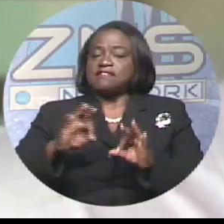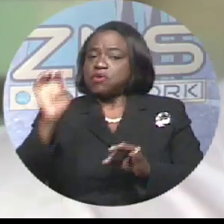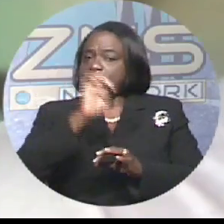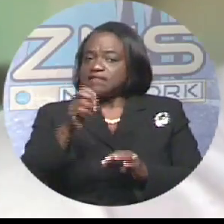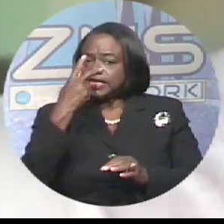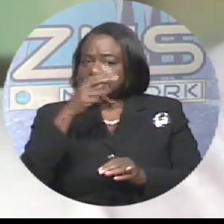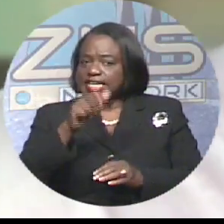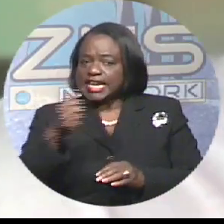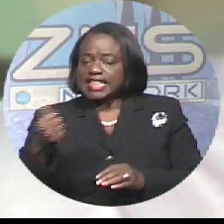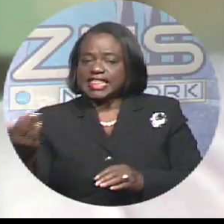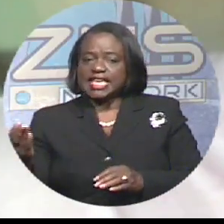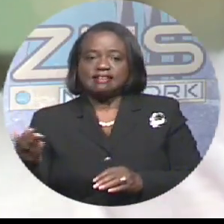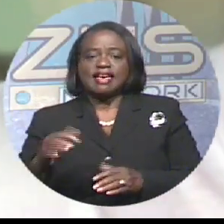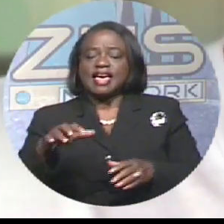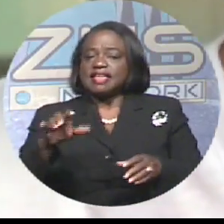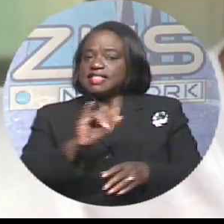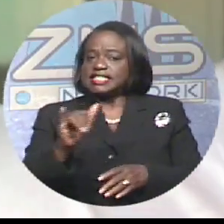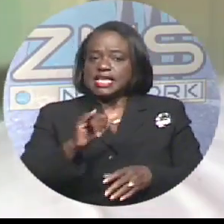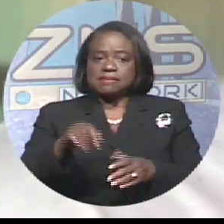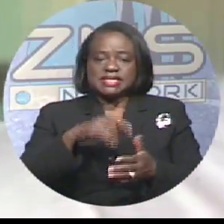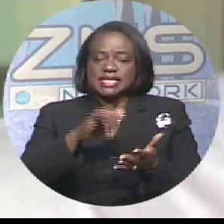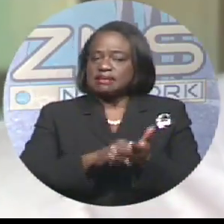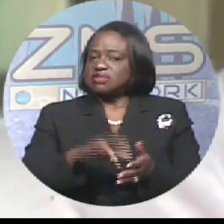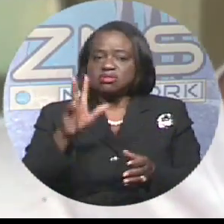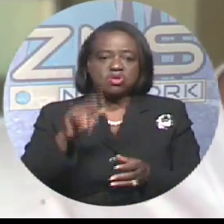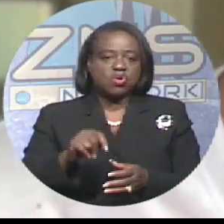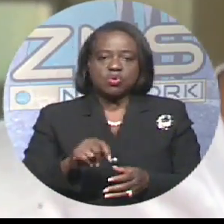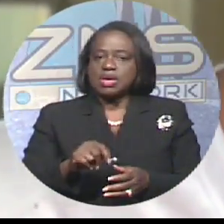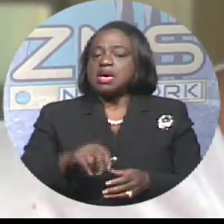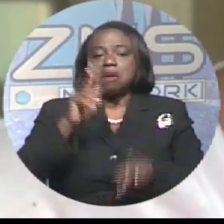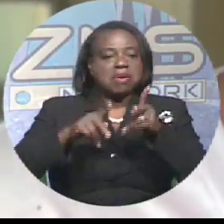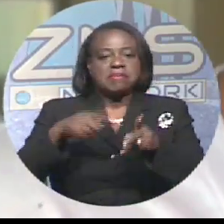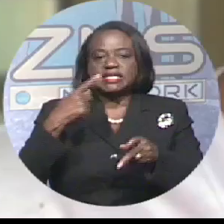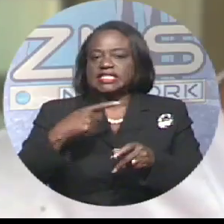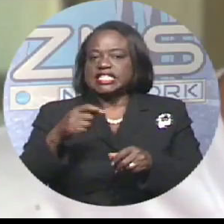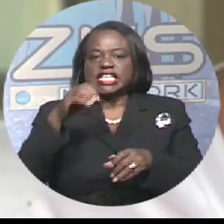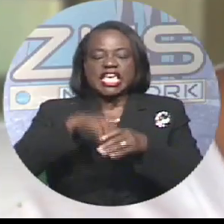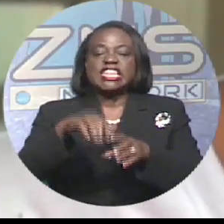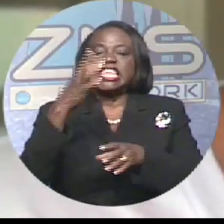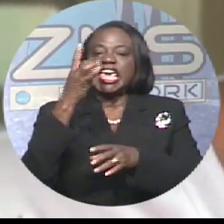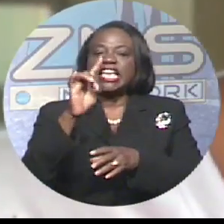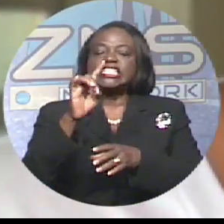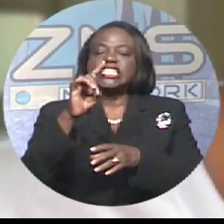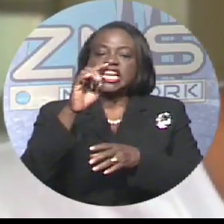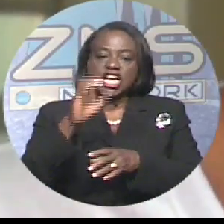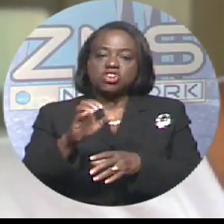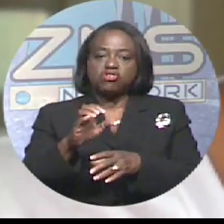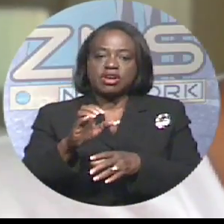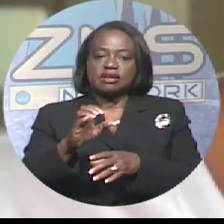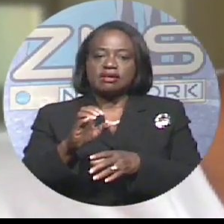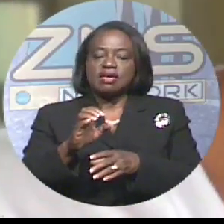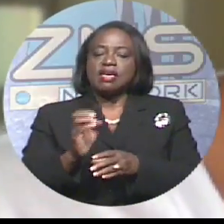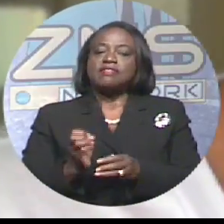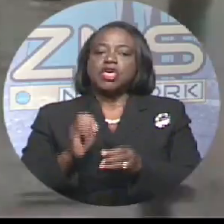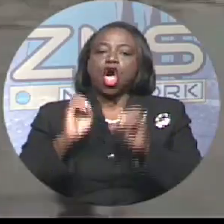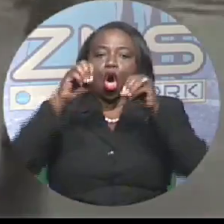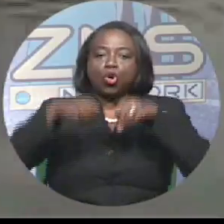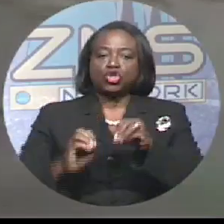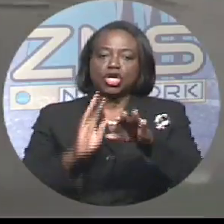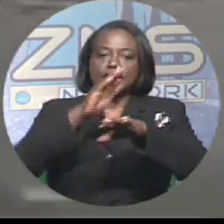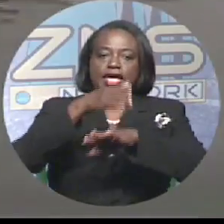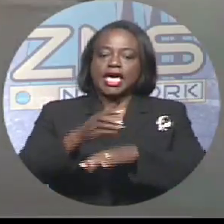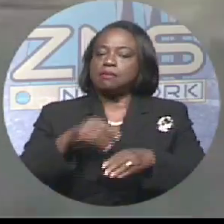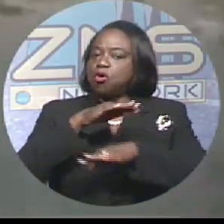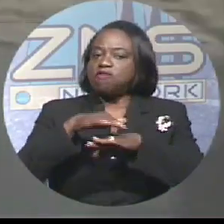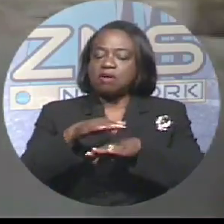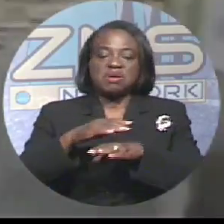No. They say some long years ago in the 1800s or the hurricane, the ocean came over, but not since. It's been the first. We